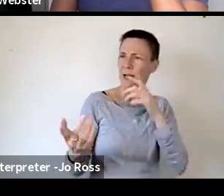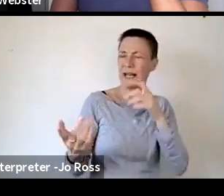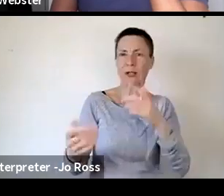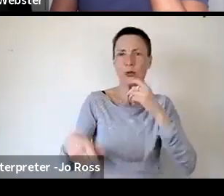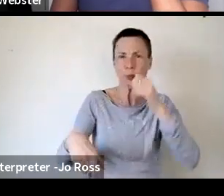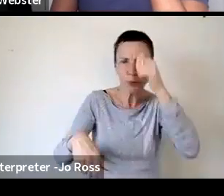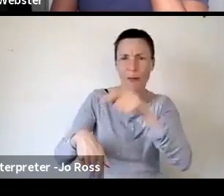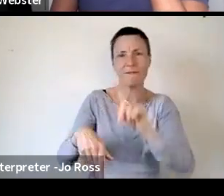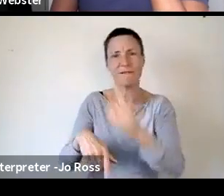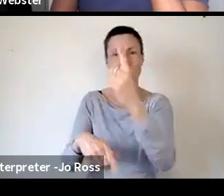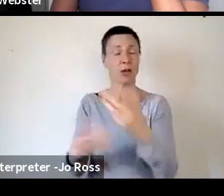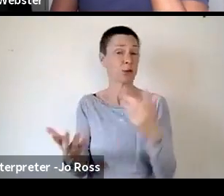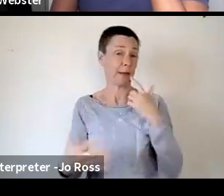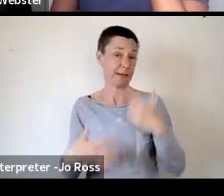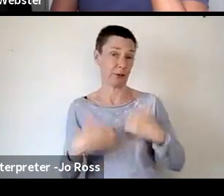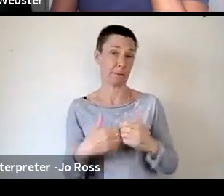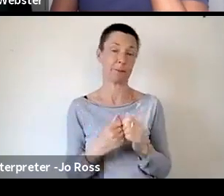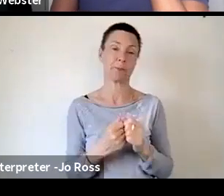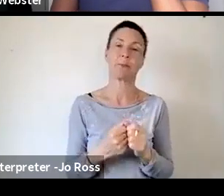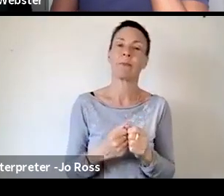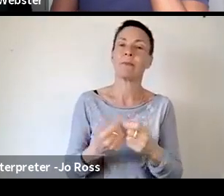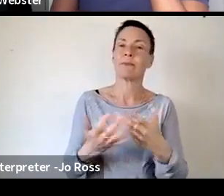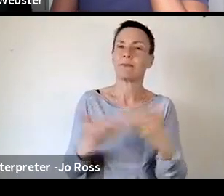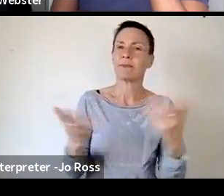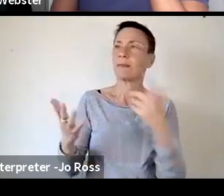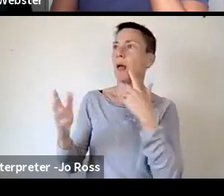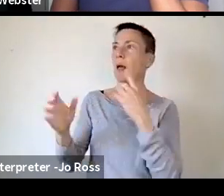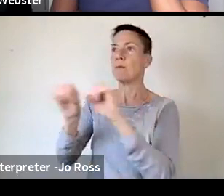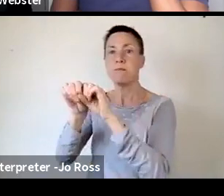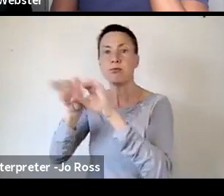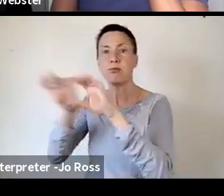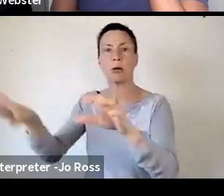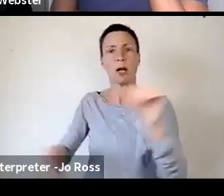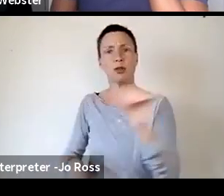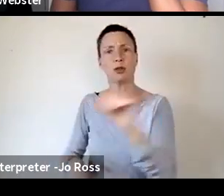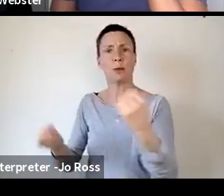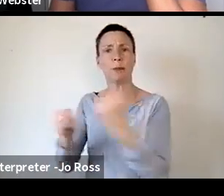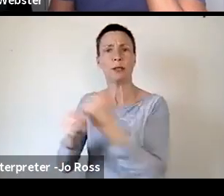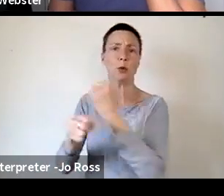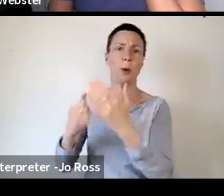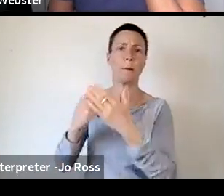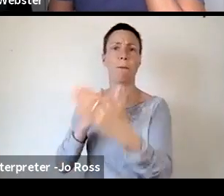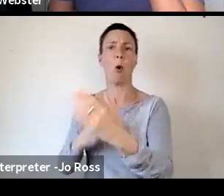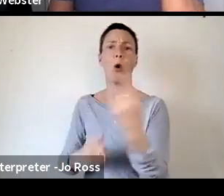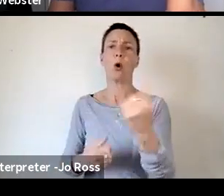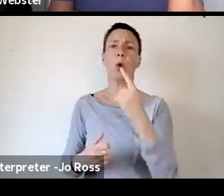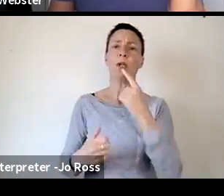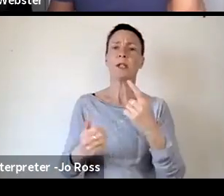interesting. Who would agree with the broadcasters need to be doing more? Let's do a straw poll.